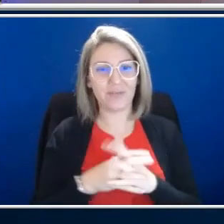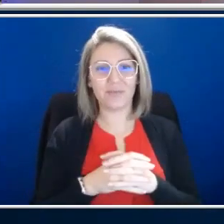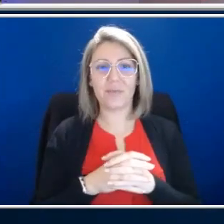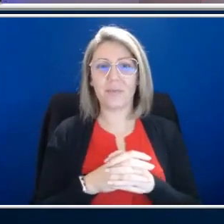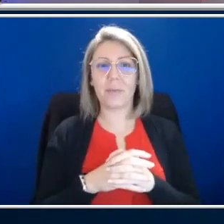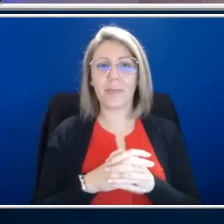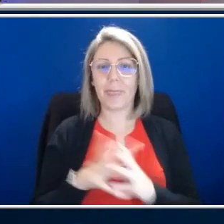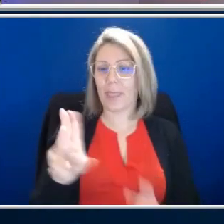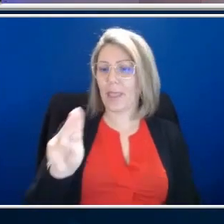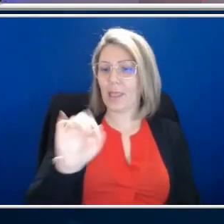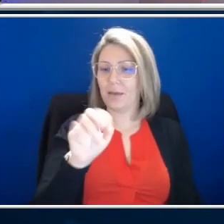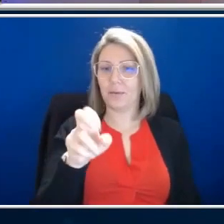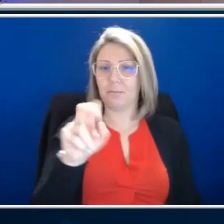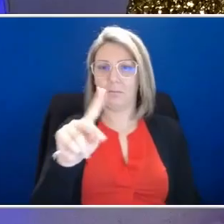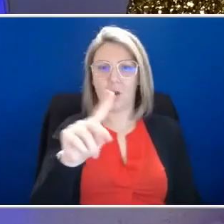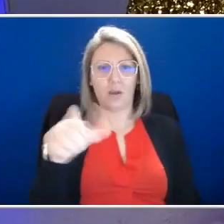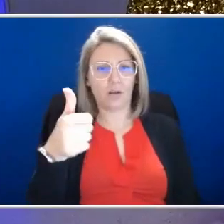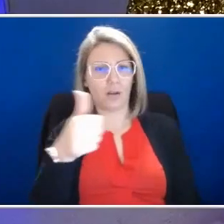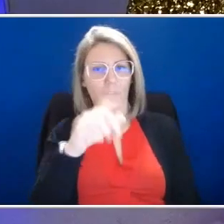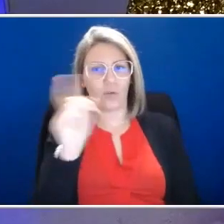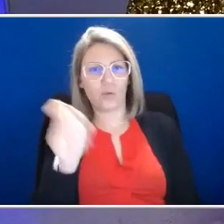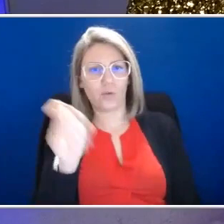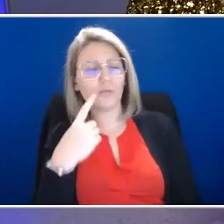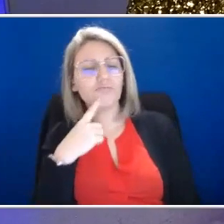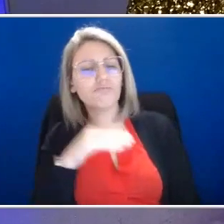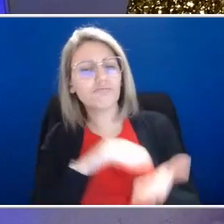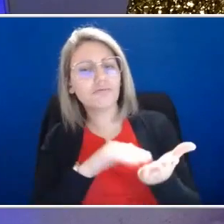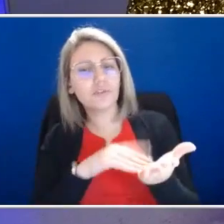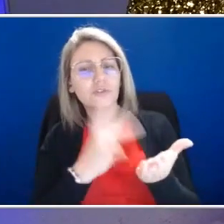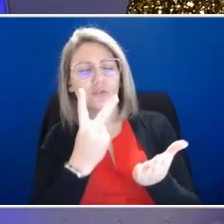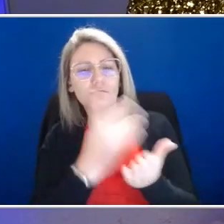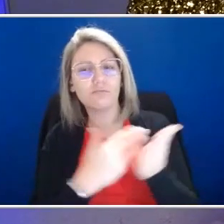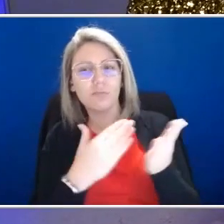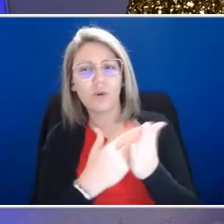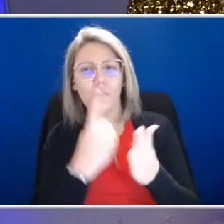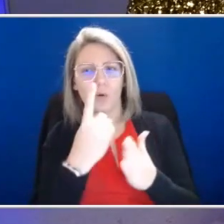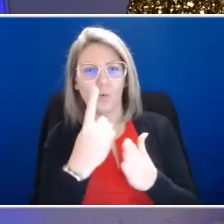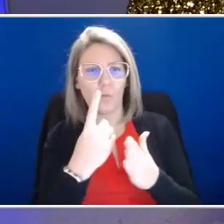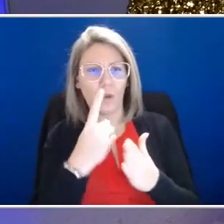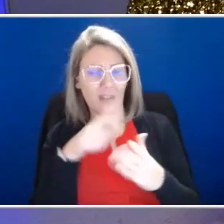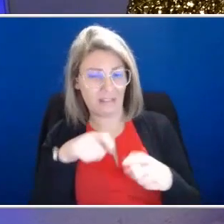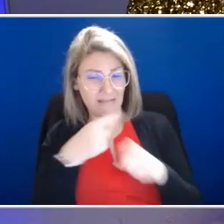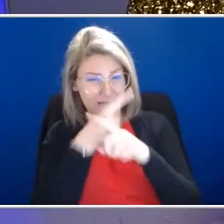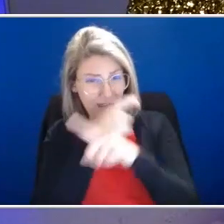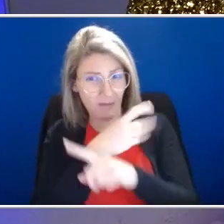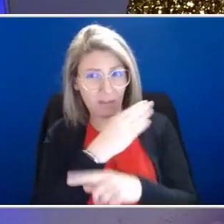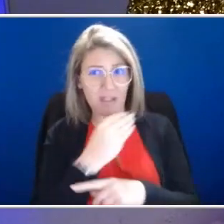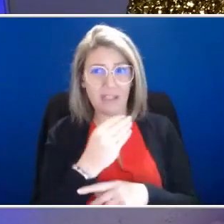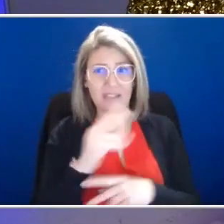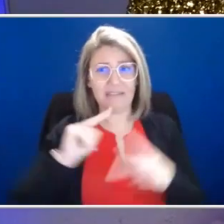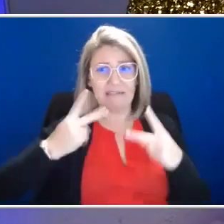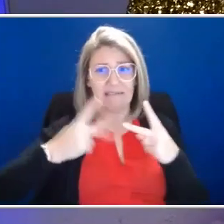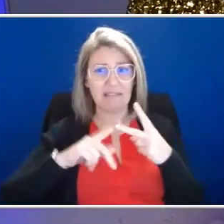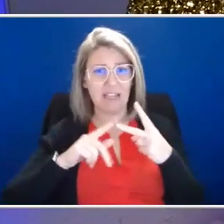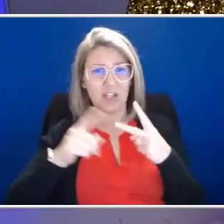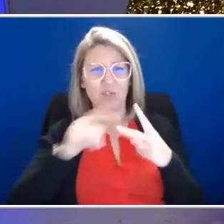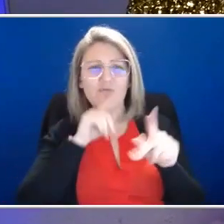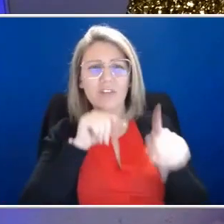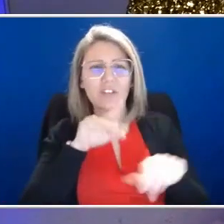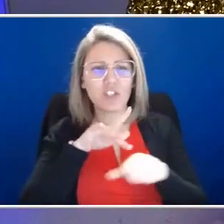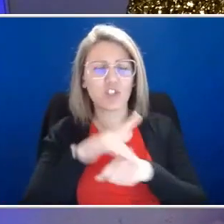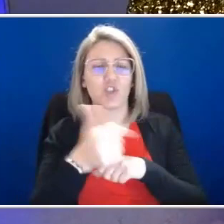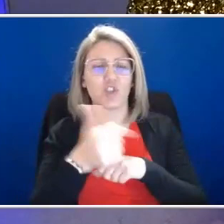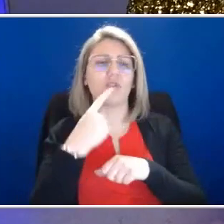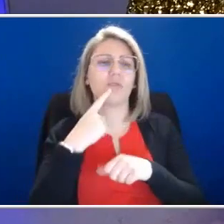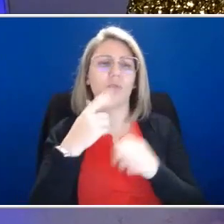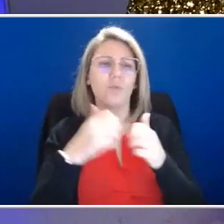question for Dr. Garg. Mark wants to know, well, it's a 2-part. One, was this complicated? And his second part of the question you answered earlier in the top of the program was,